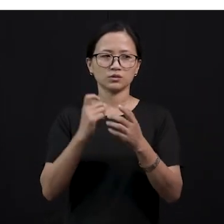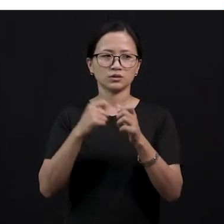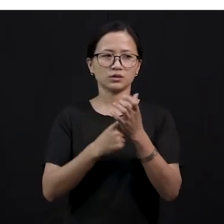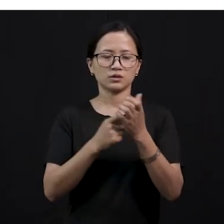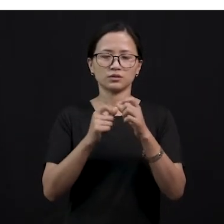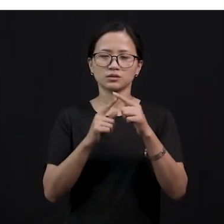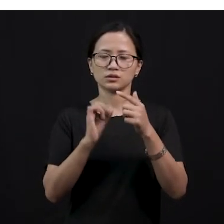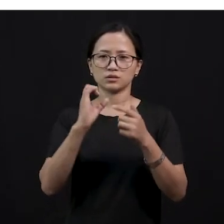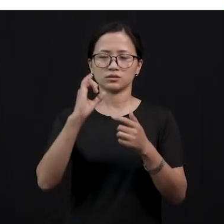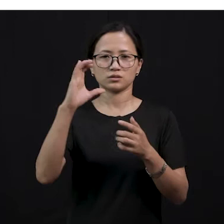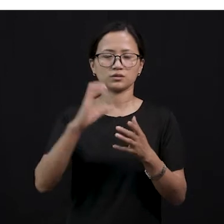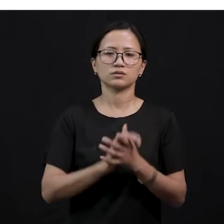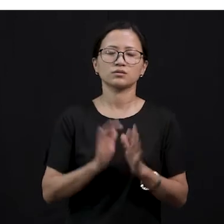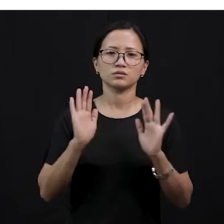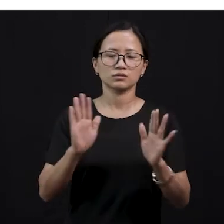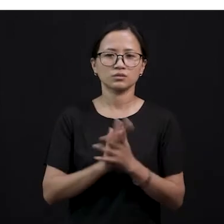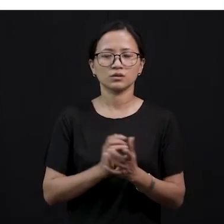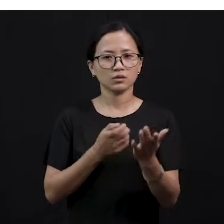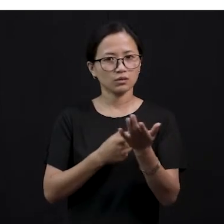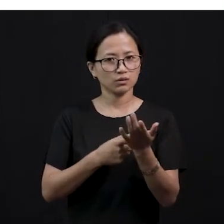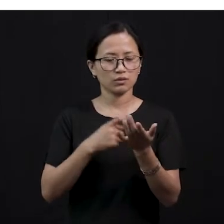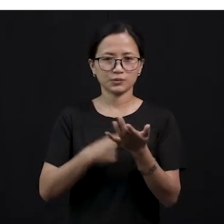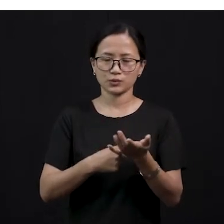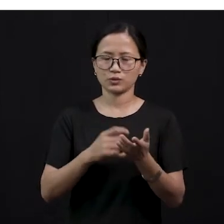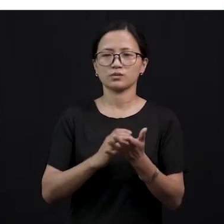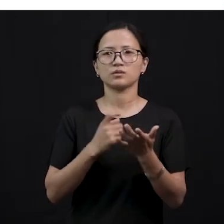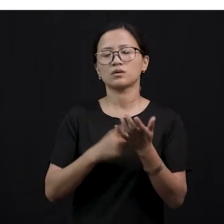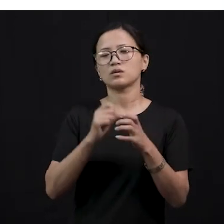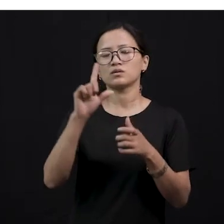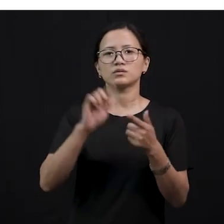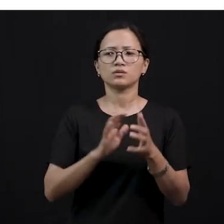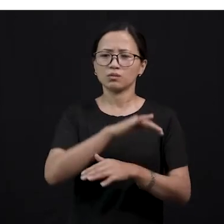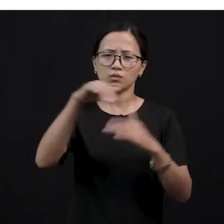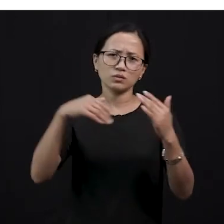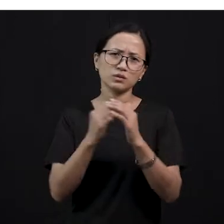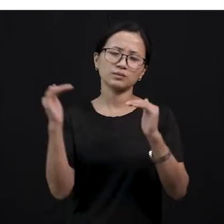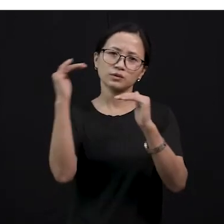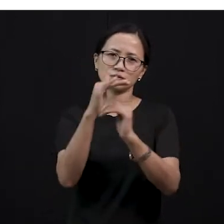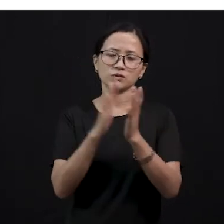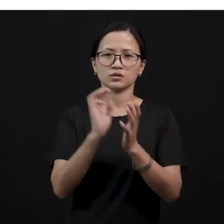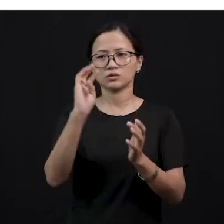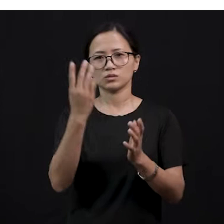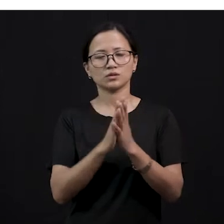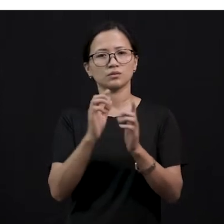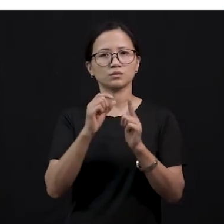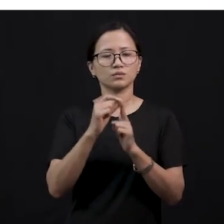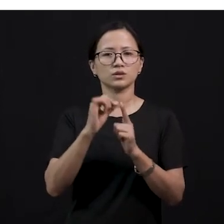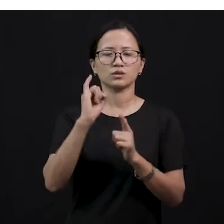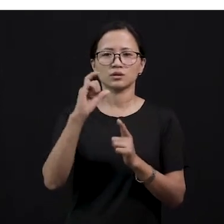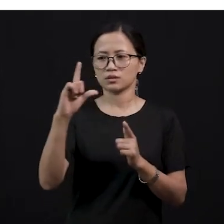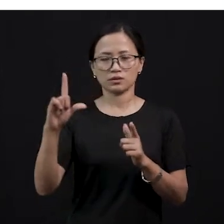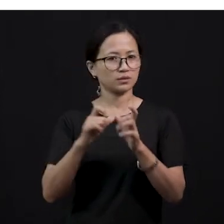government, the role of media should be above all these three pillars. So it is called the fourth pillar